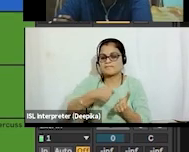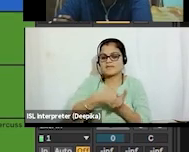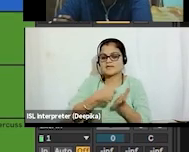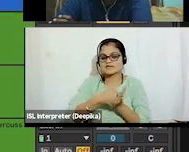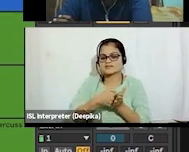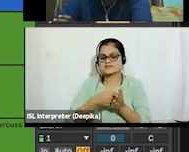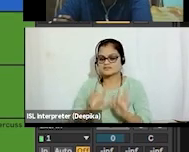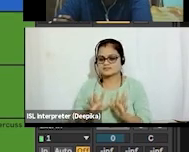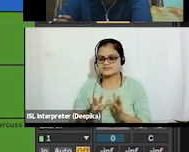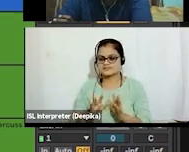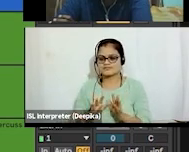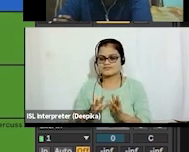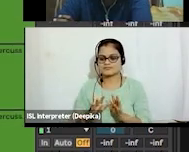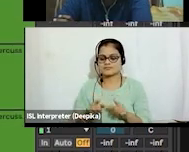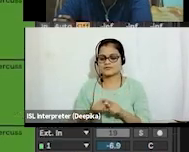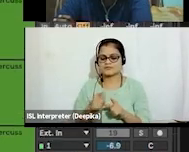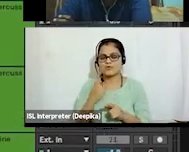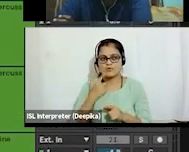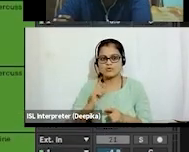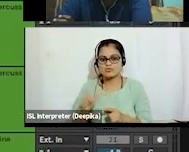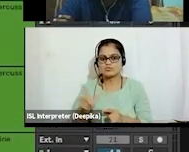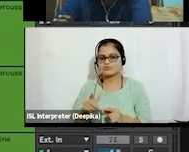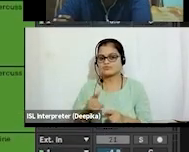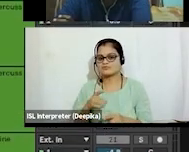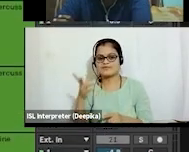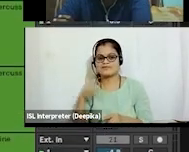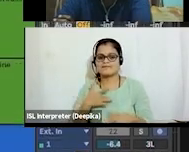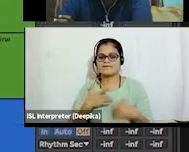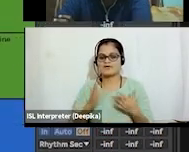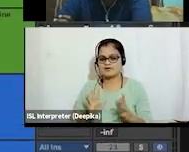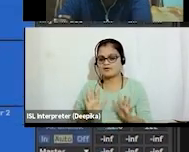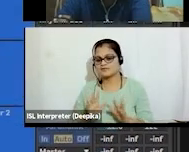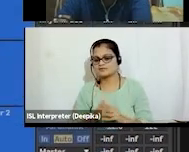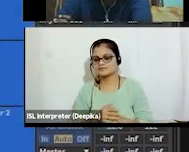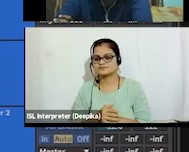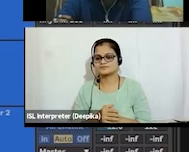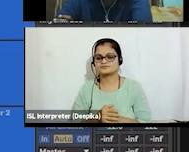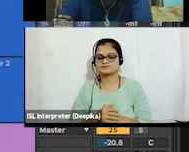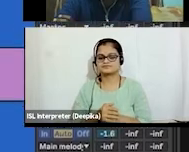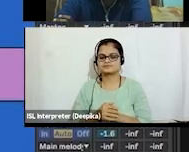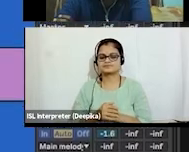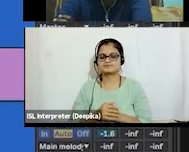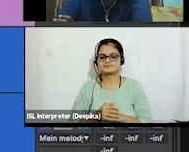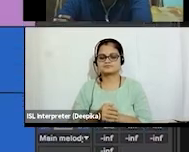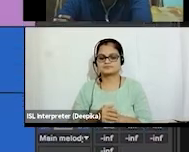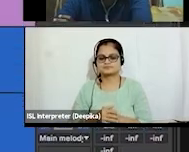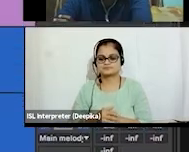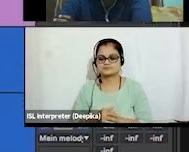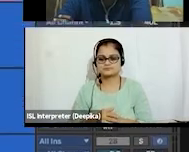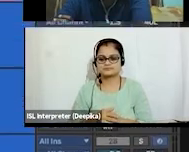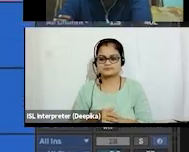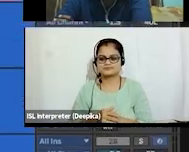It sounds like pretty cool, like as it is, like it's just doing the job for me. And yeah,